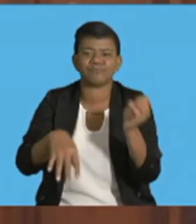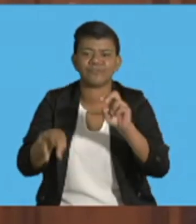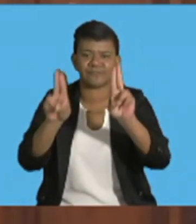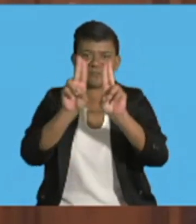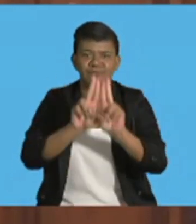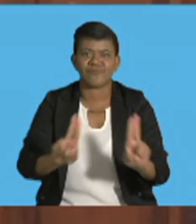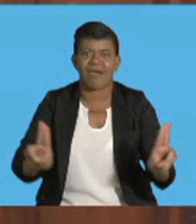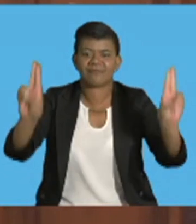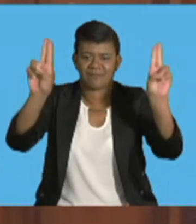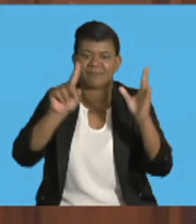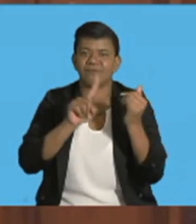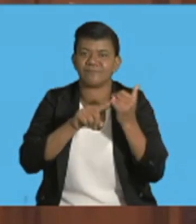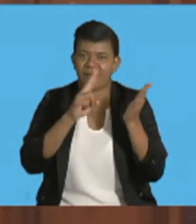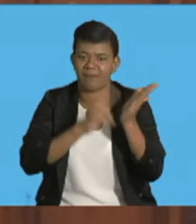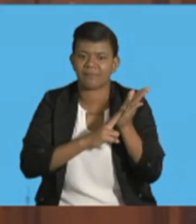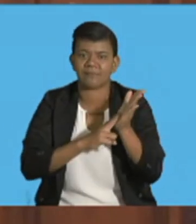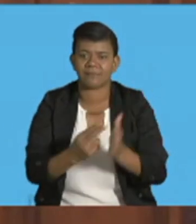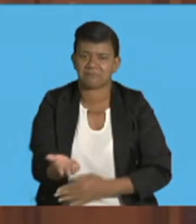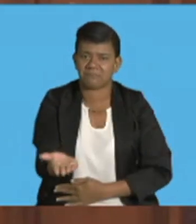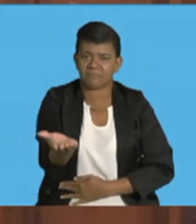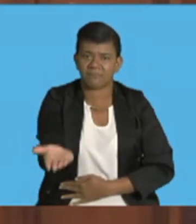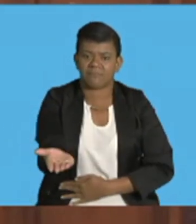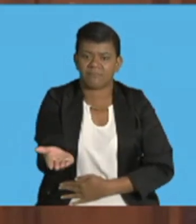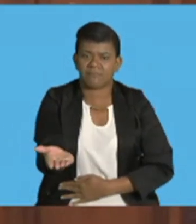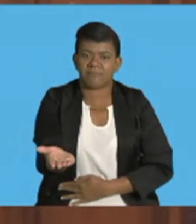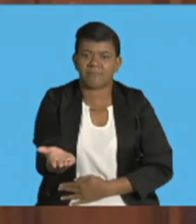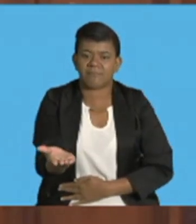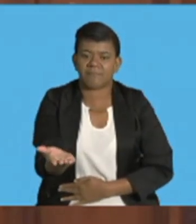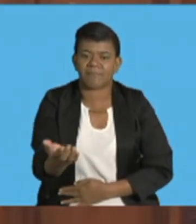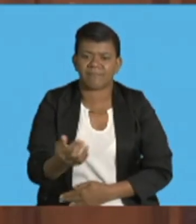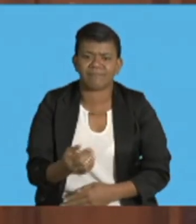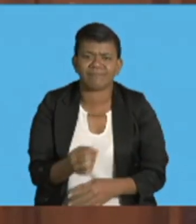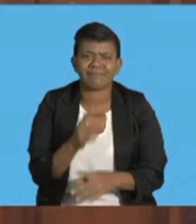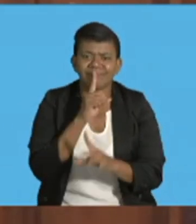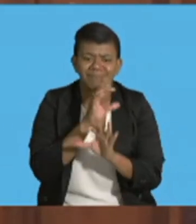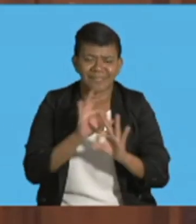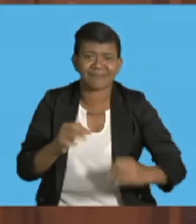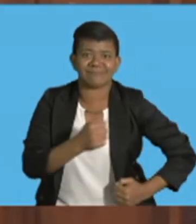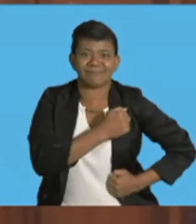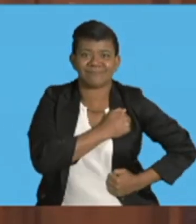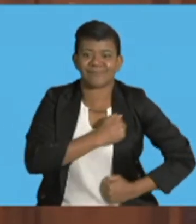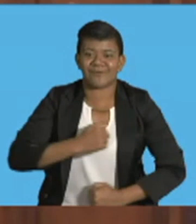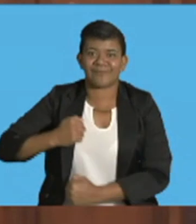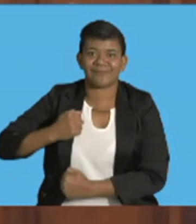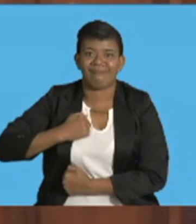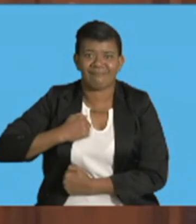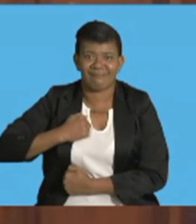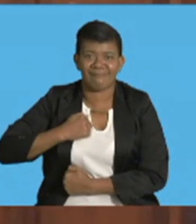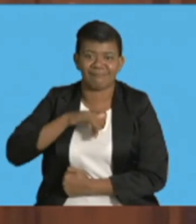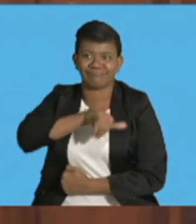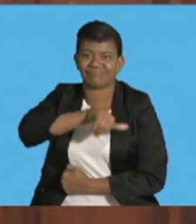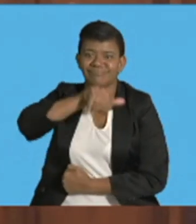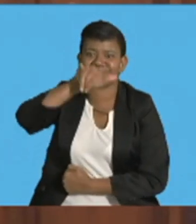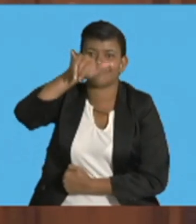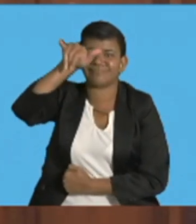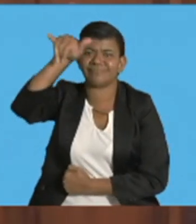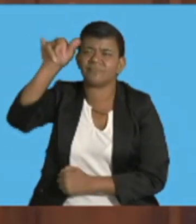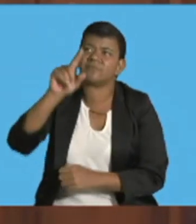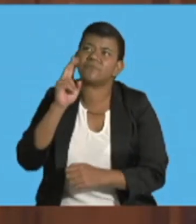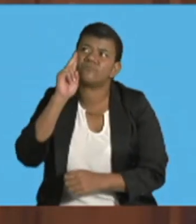and depleting this vital resource. And the world must do more to respond to the call of action adopted at the first Ocean